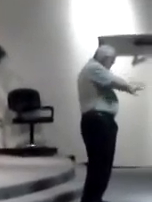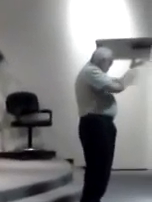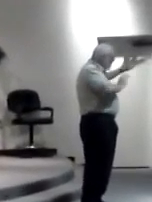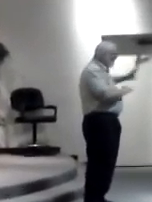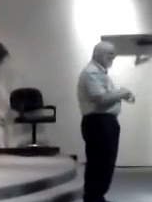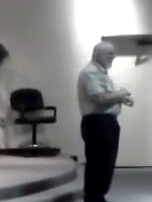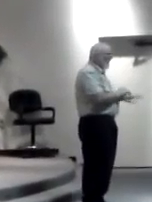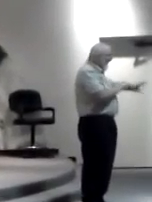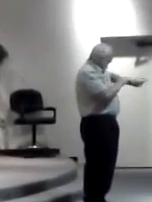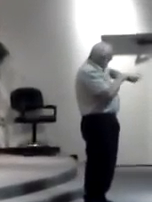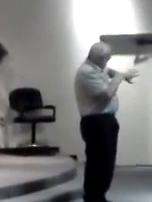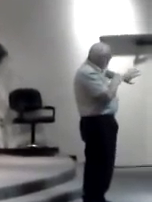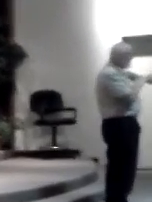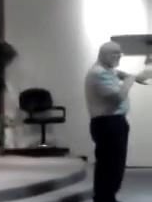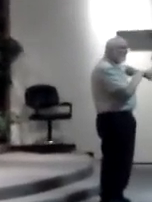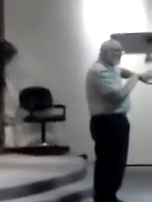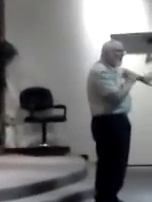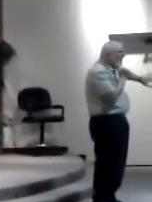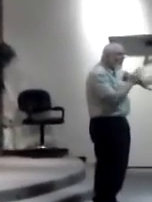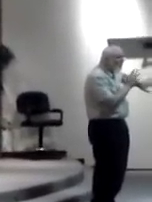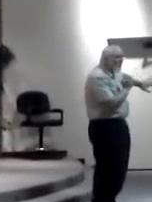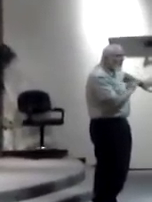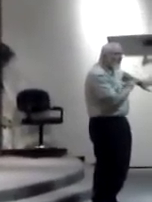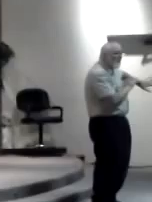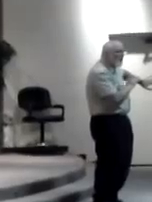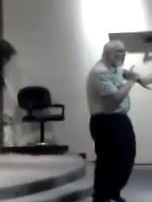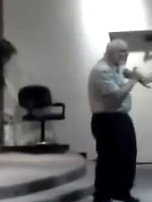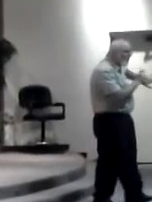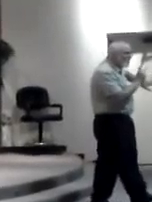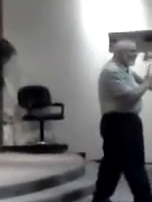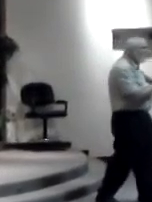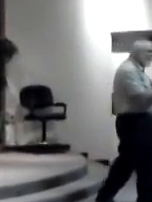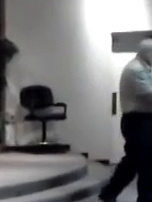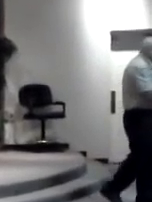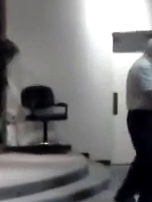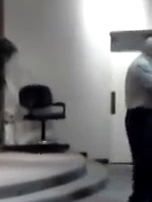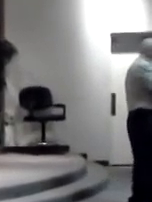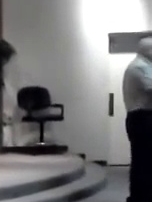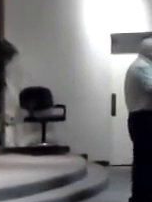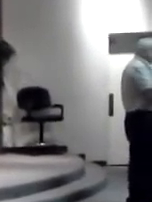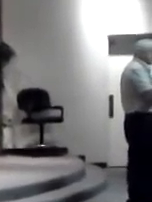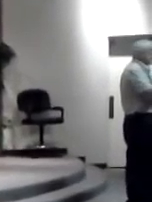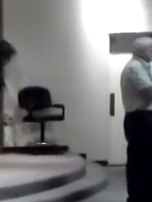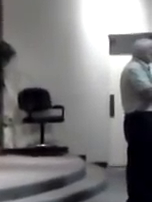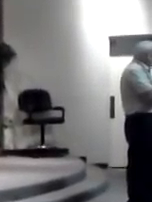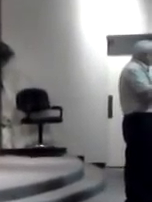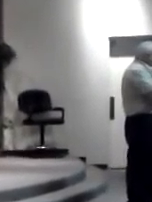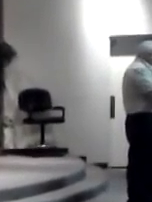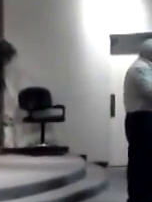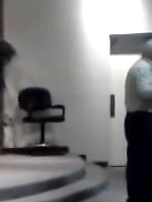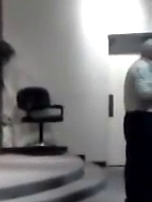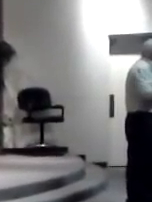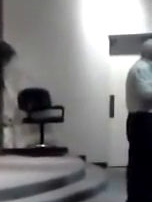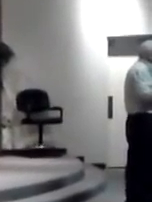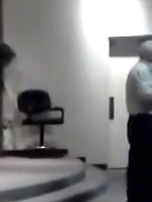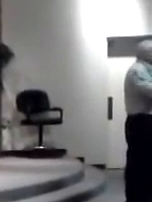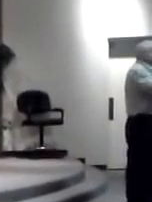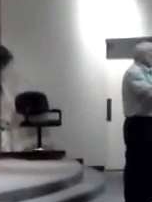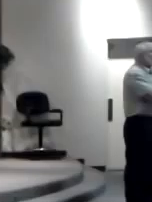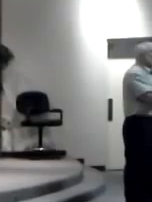is horrible. So we need to be careful about what we actually talk about.